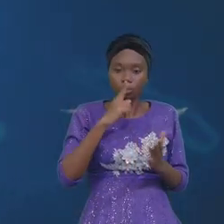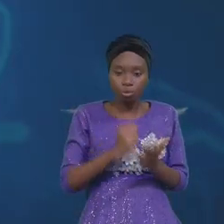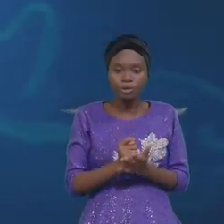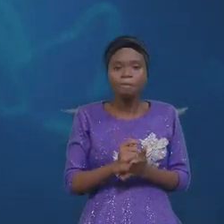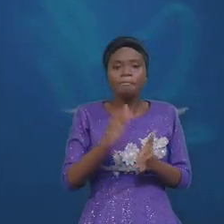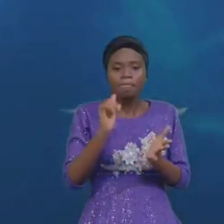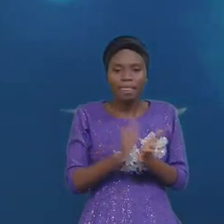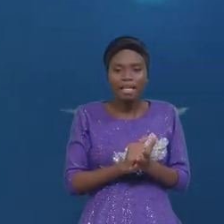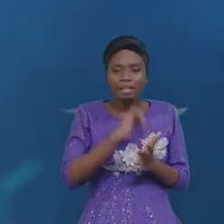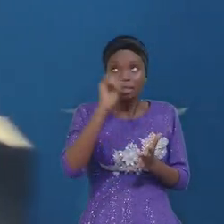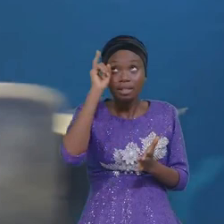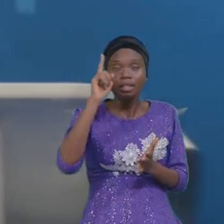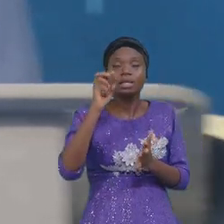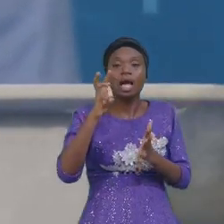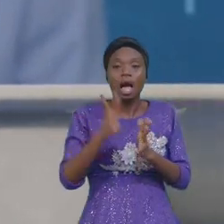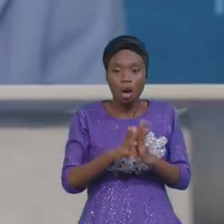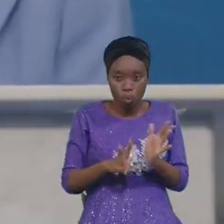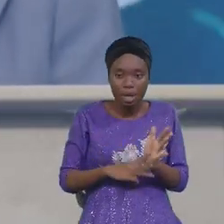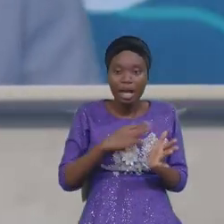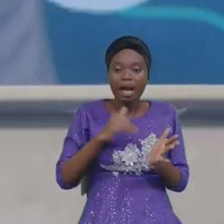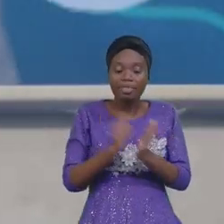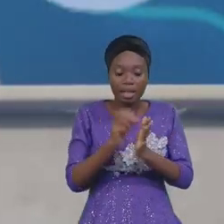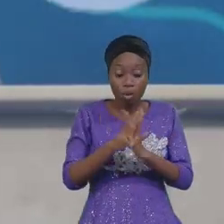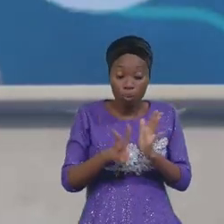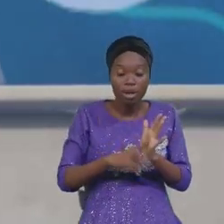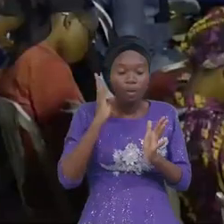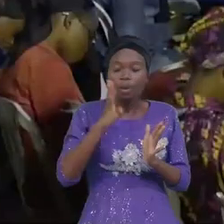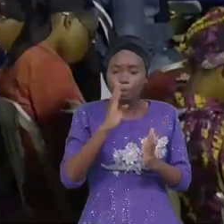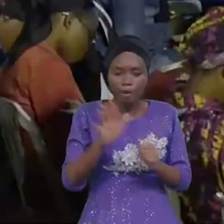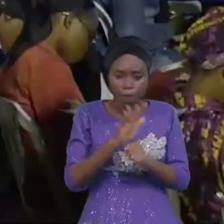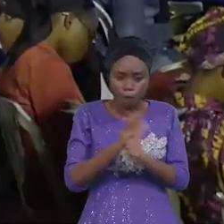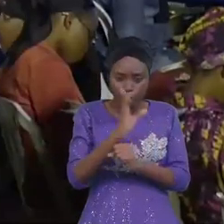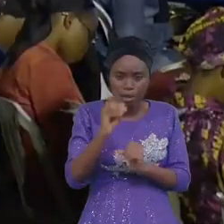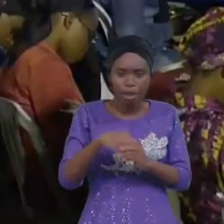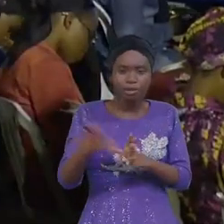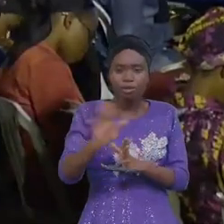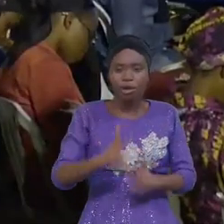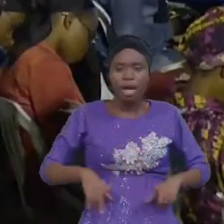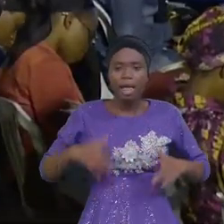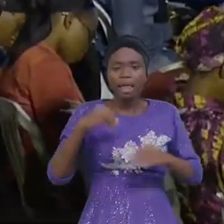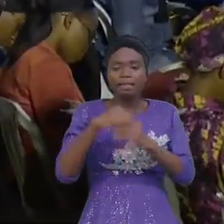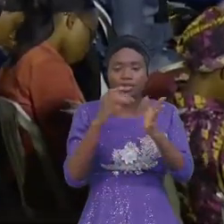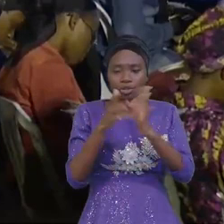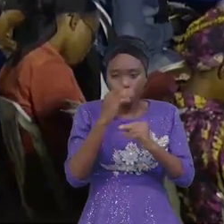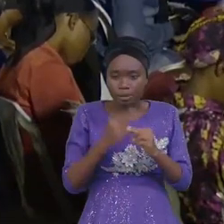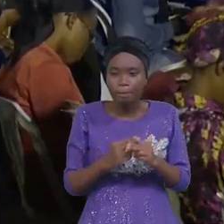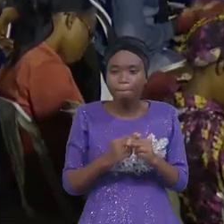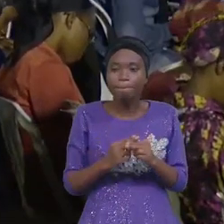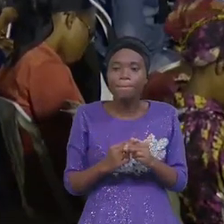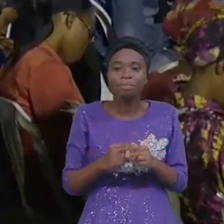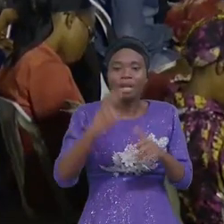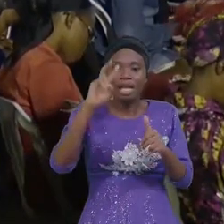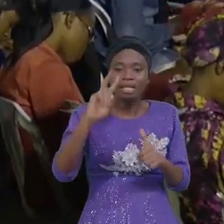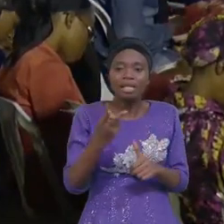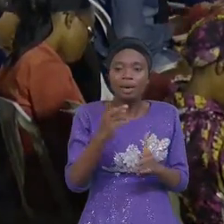his will, and that will be fulfilled tonight in your life. We're looking at 2 Peter chapter